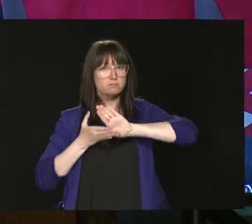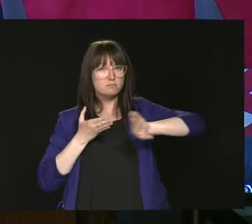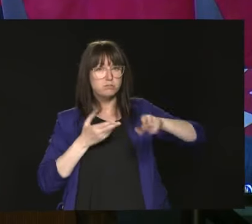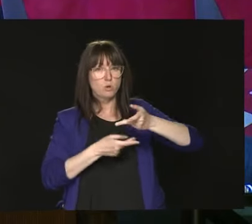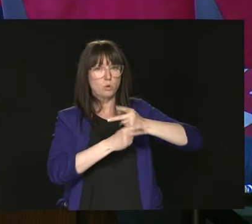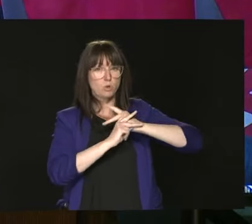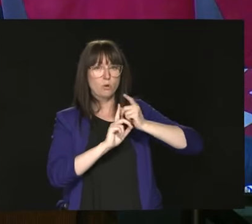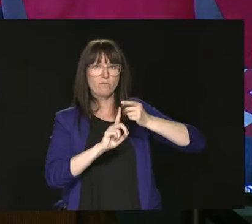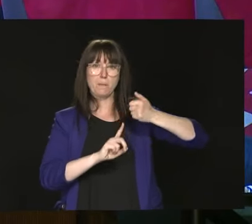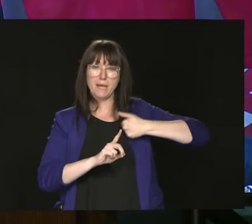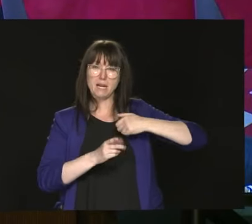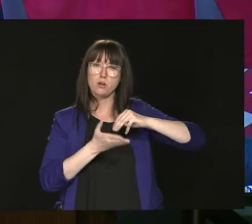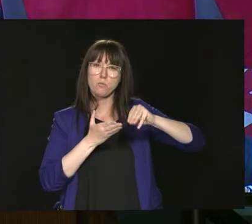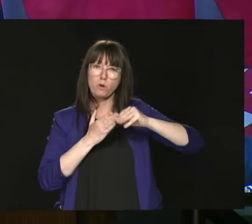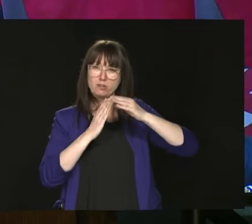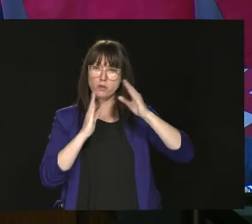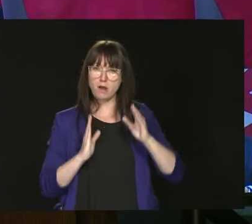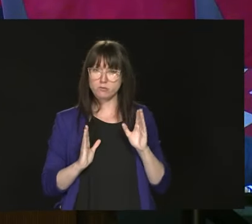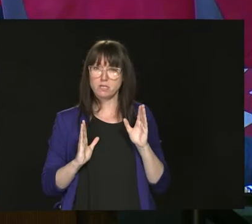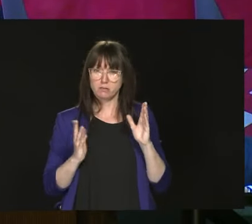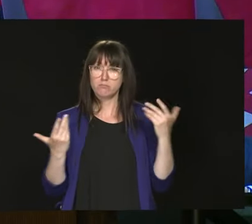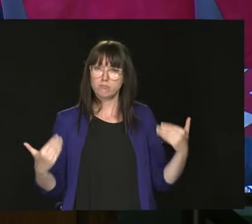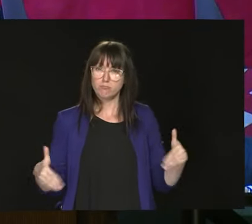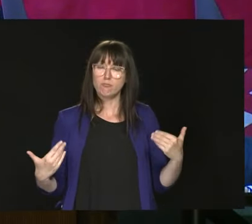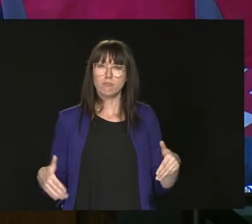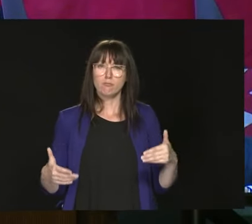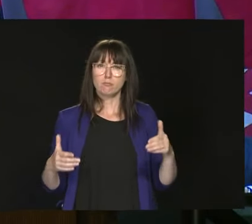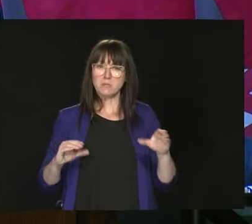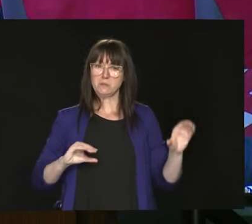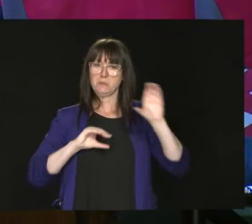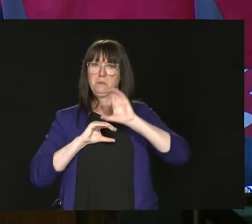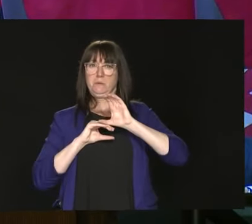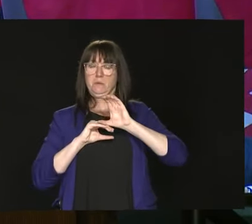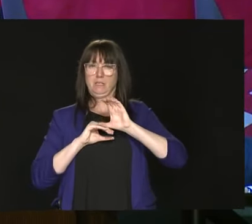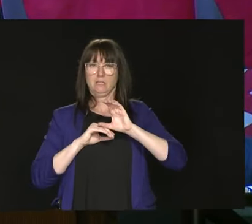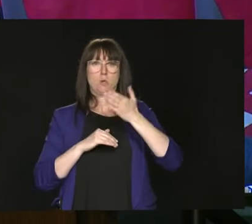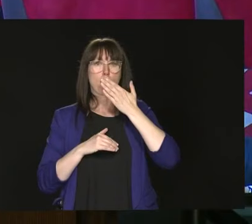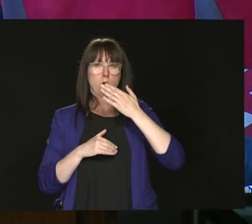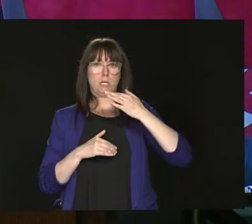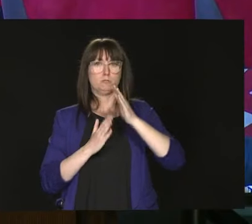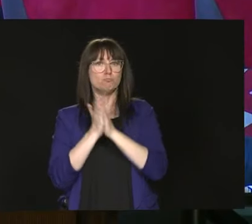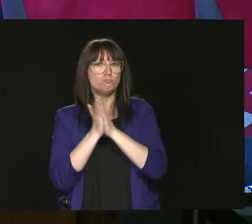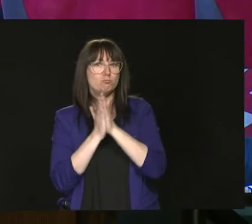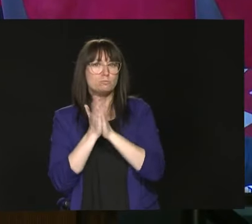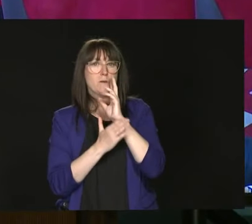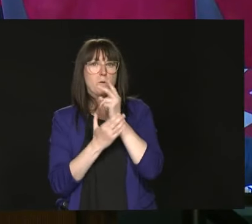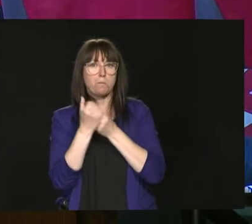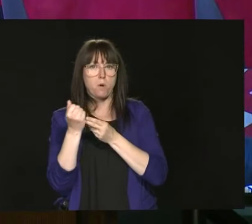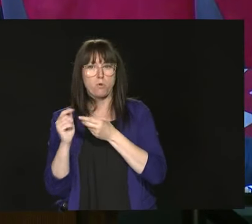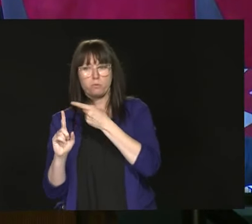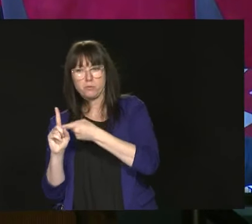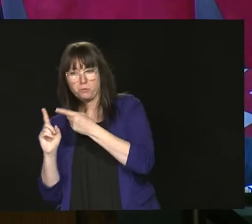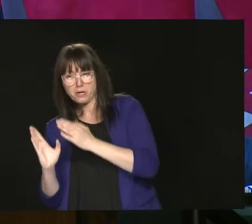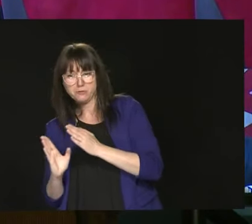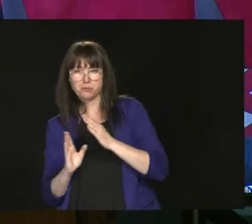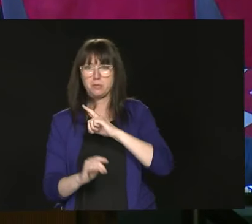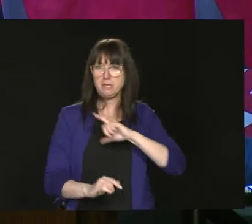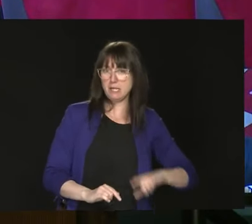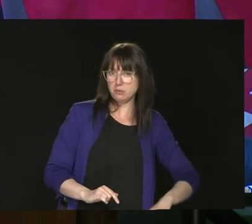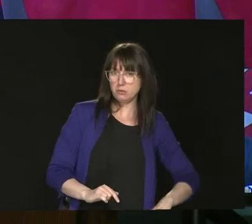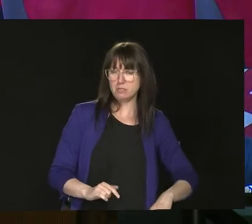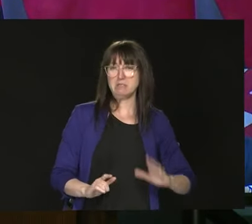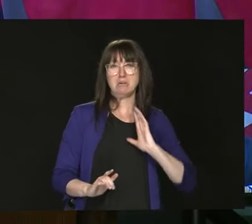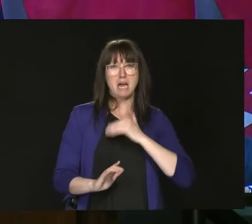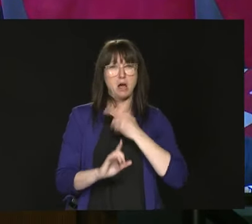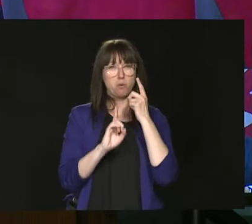Corporation. So I think there's a very good incentive on both sides, and we're looking forward to this being a successful program,